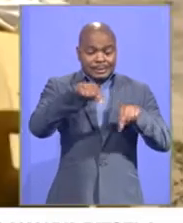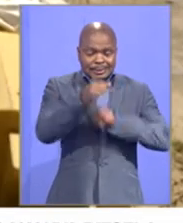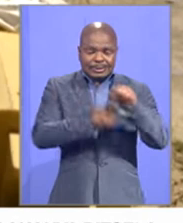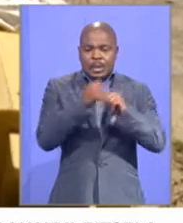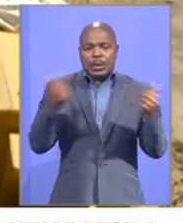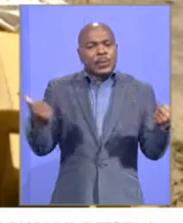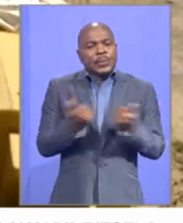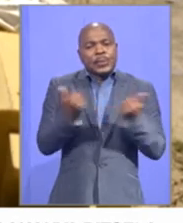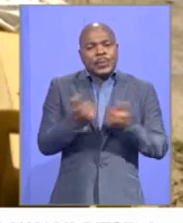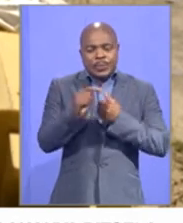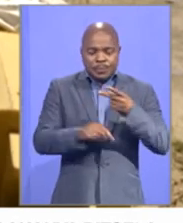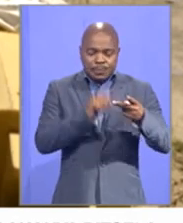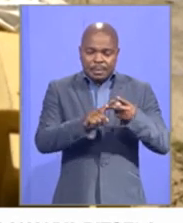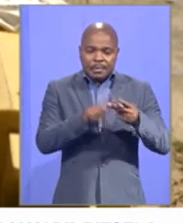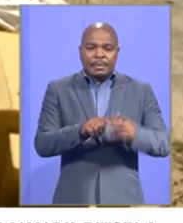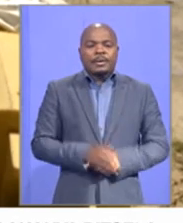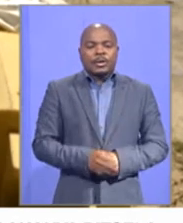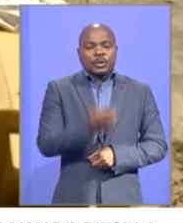fela. Ha hlokahala batho ba